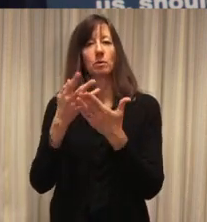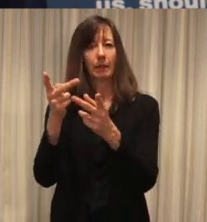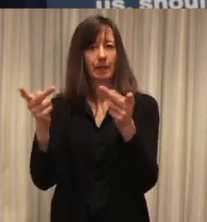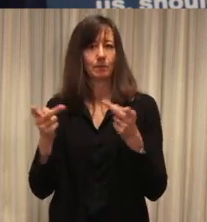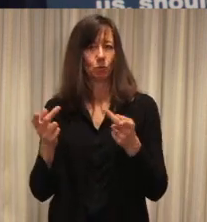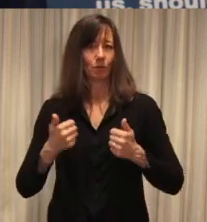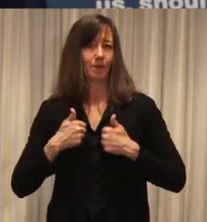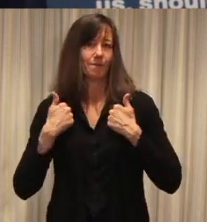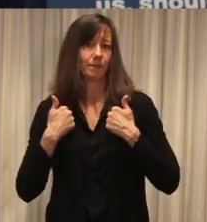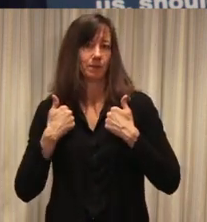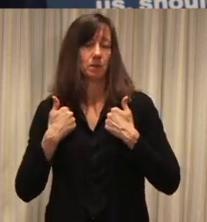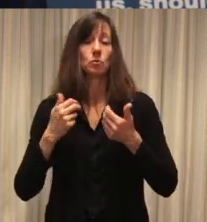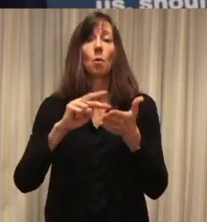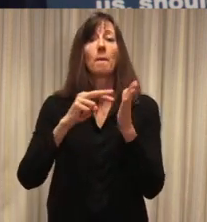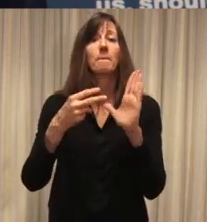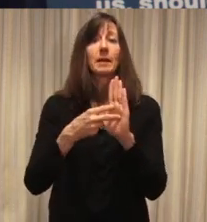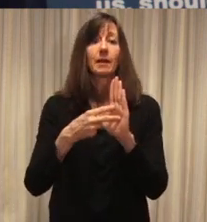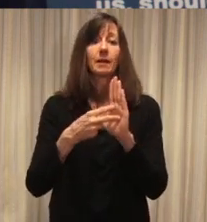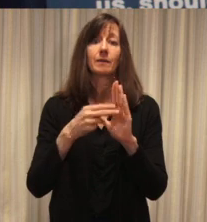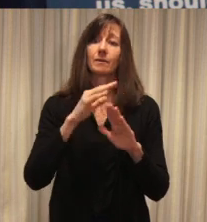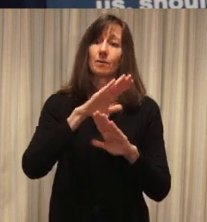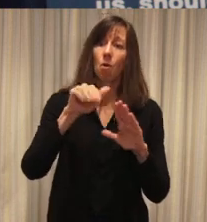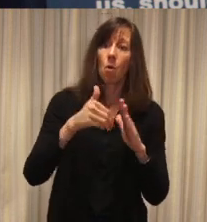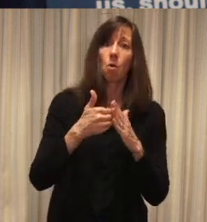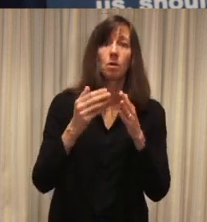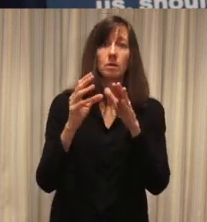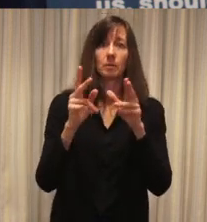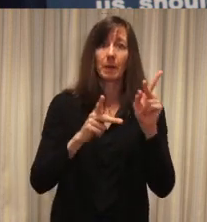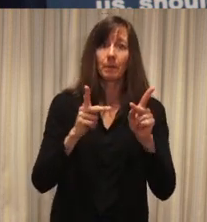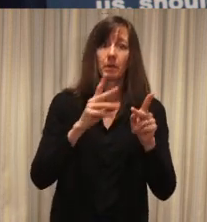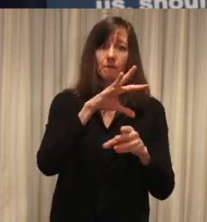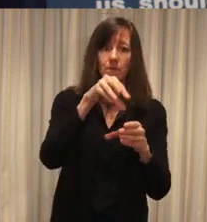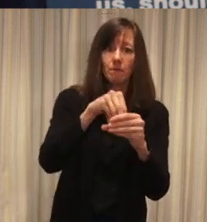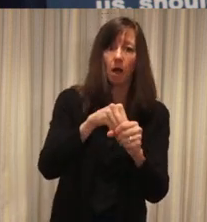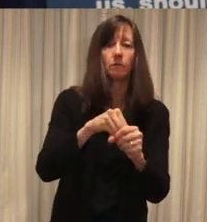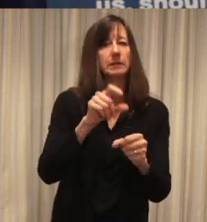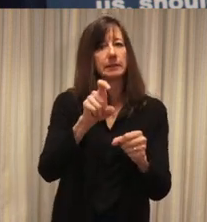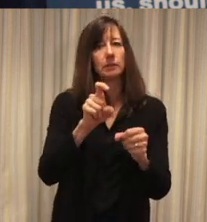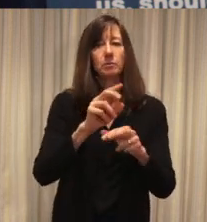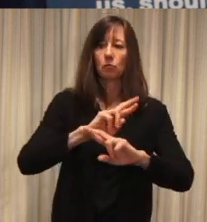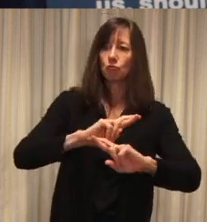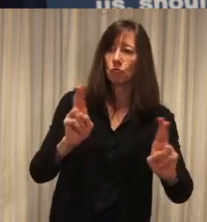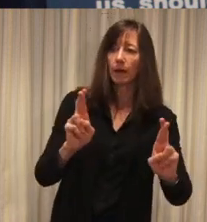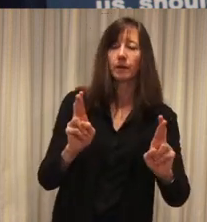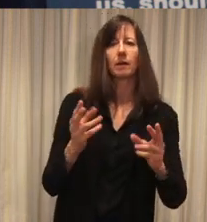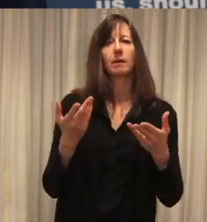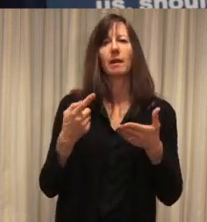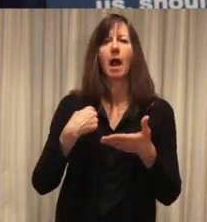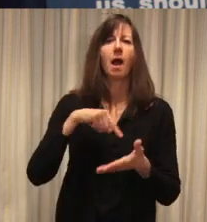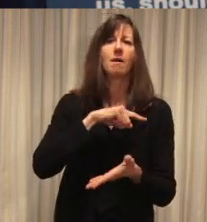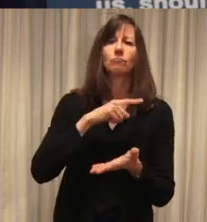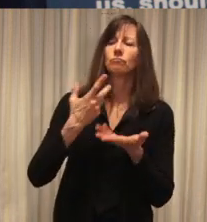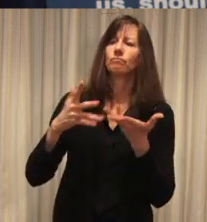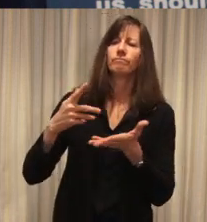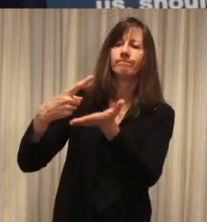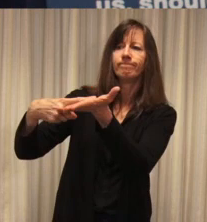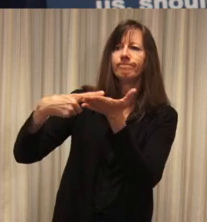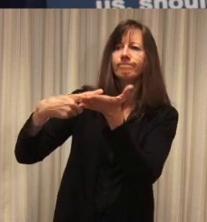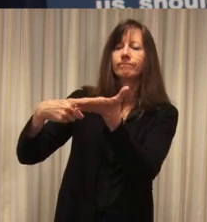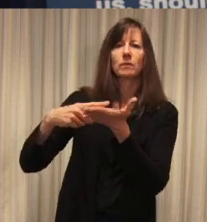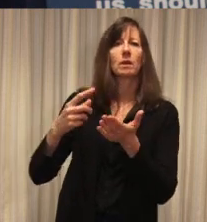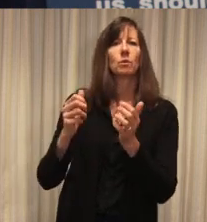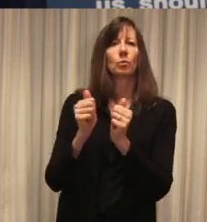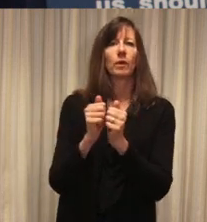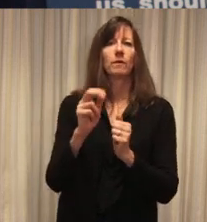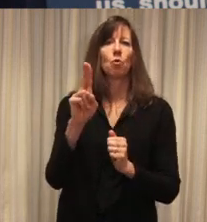partners lined up and on deck. So I've had very encouraging conversations with members of our Ulster County legislature about this at